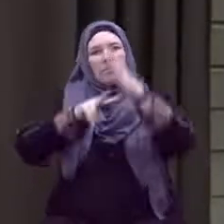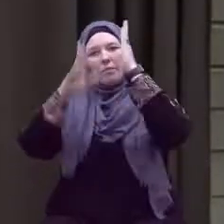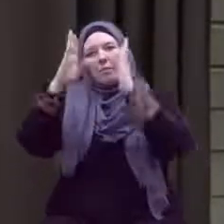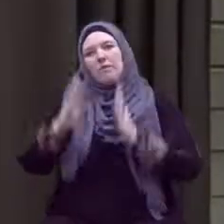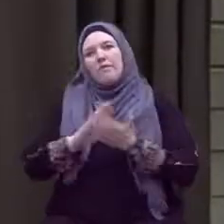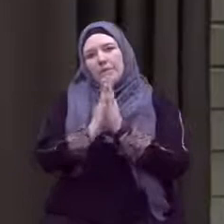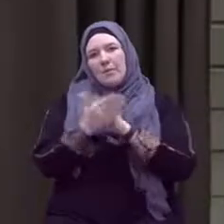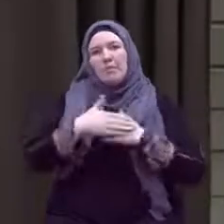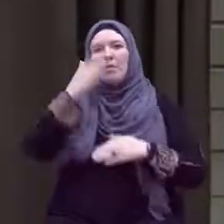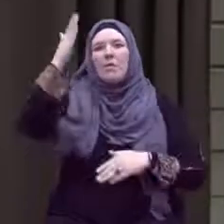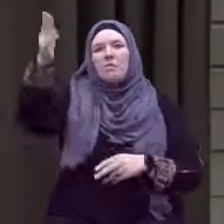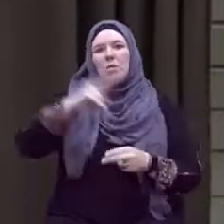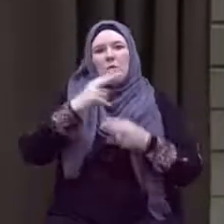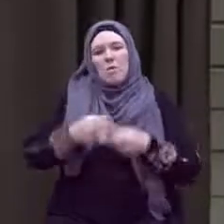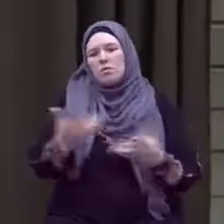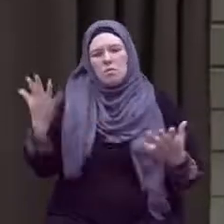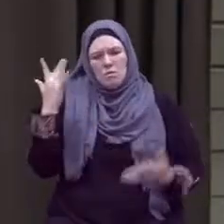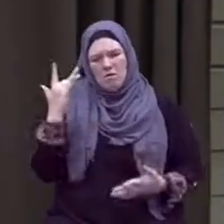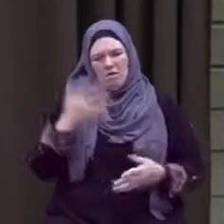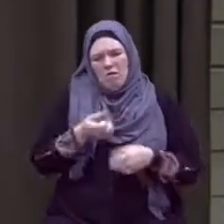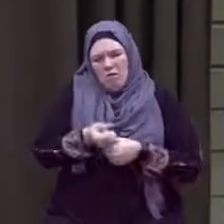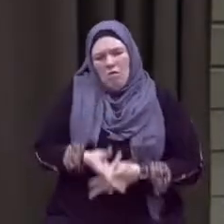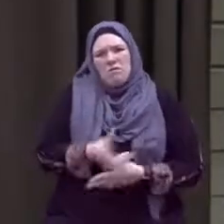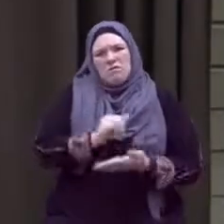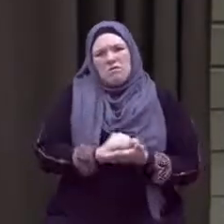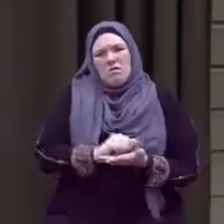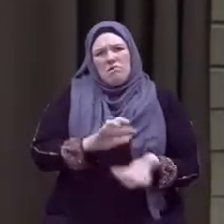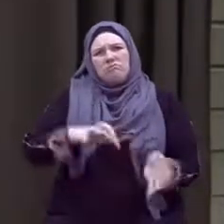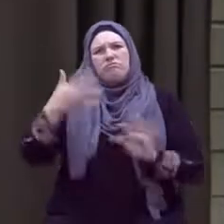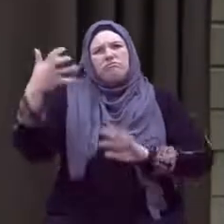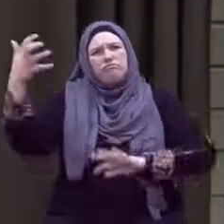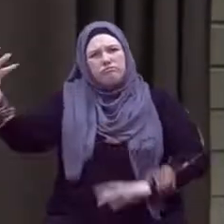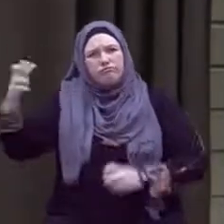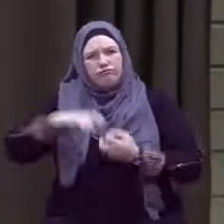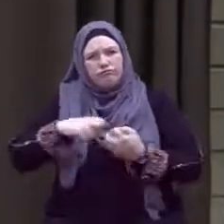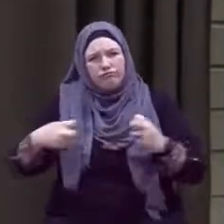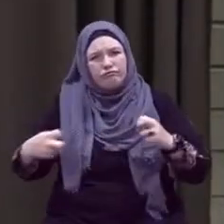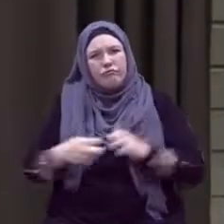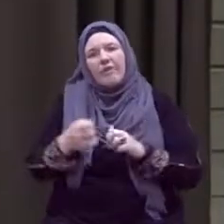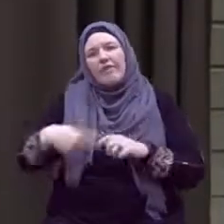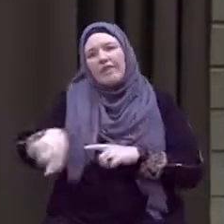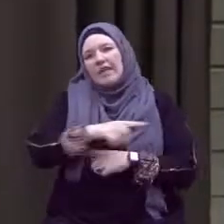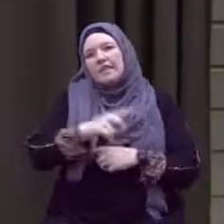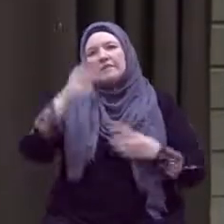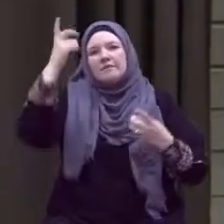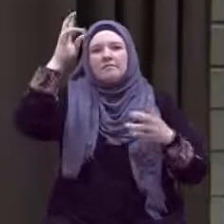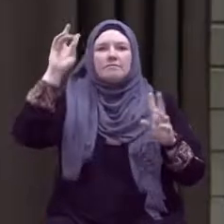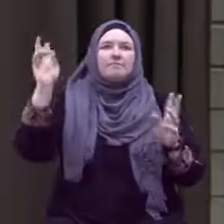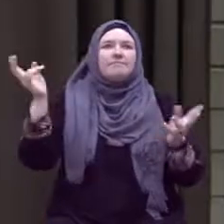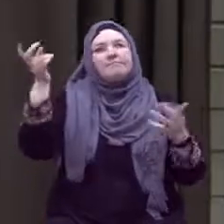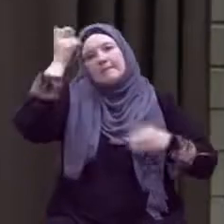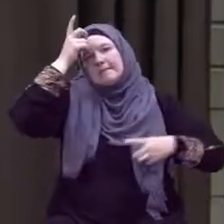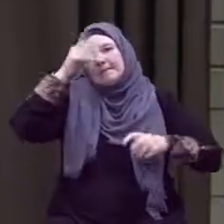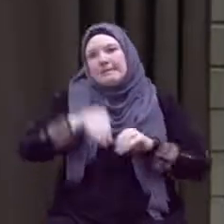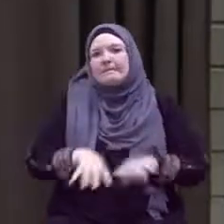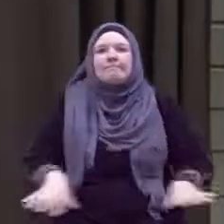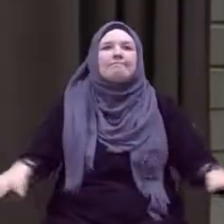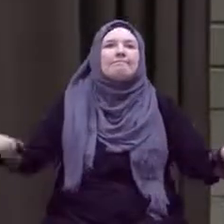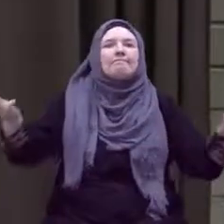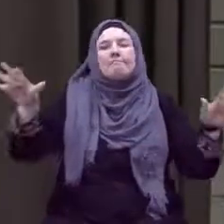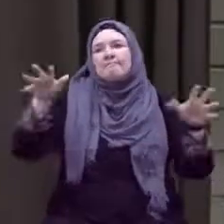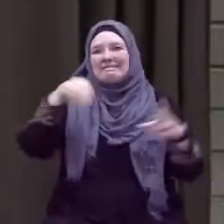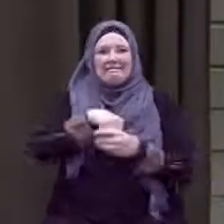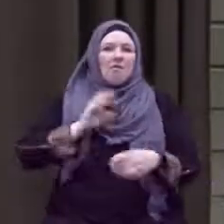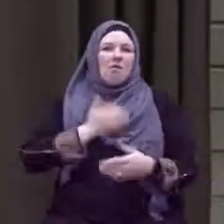as the root cause of these diseases that led to the breakdown of